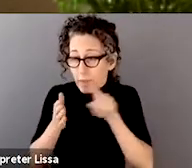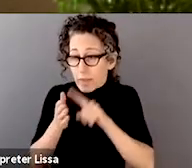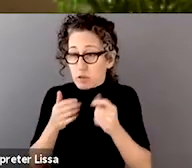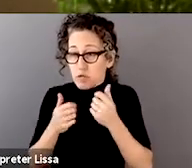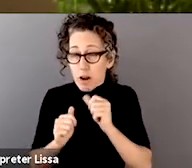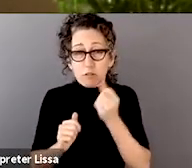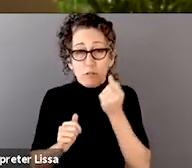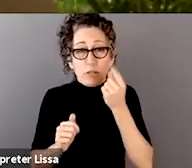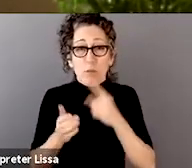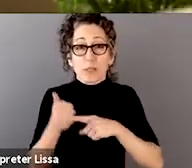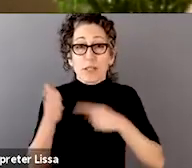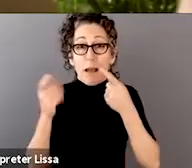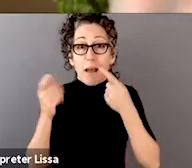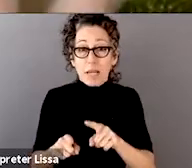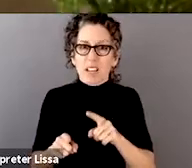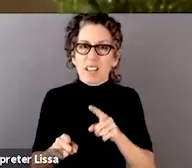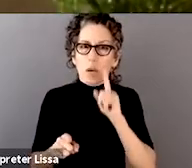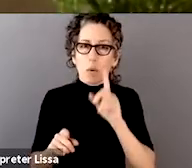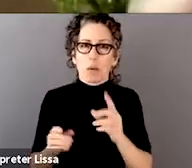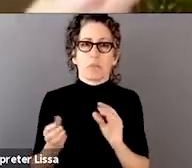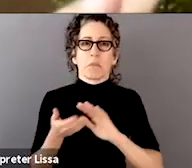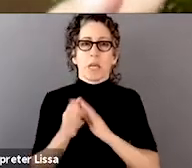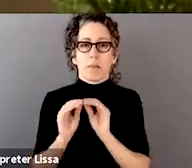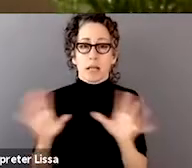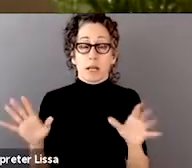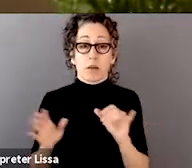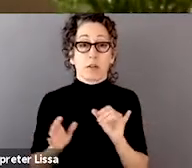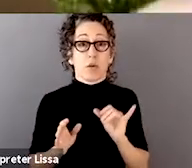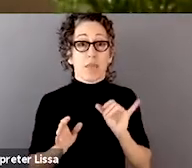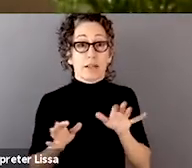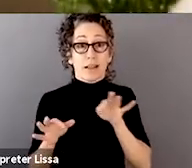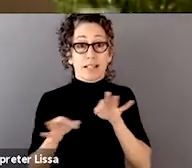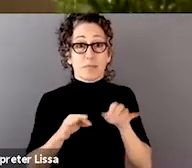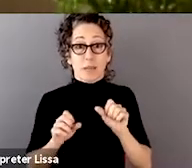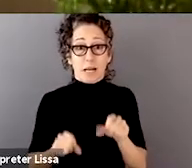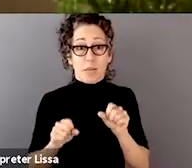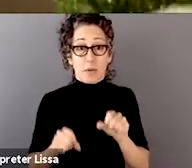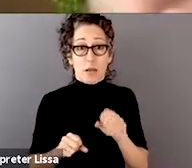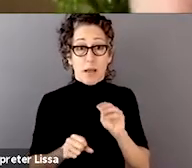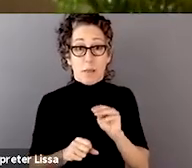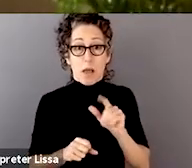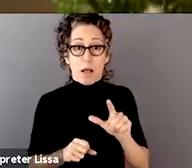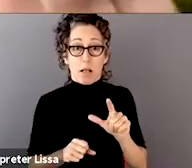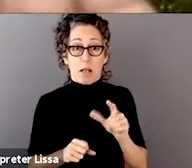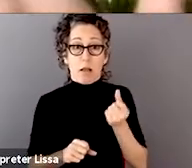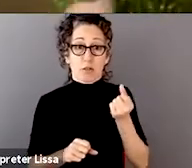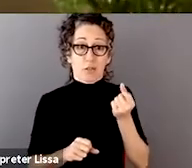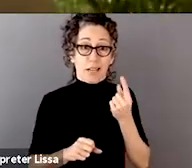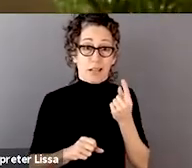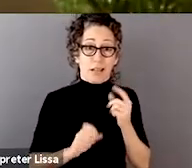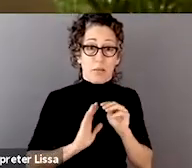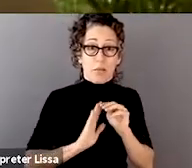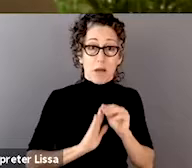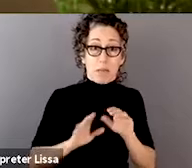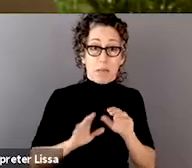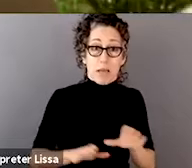understand what's going on, right? So this is how explainable ML or understanding model behavior can contribute